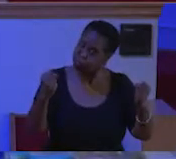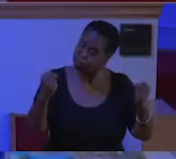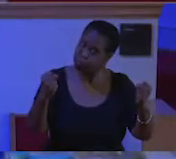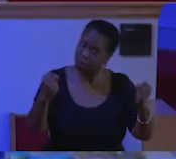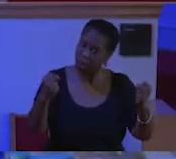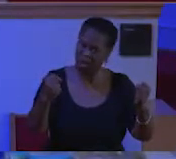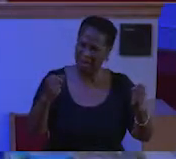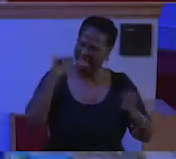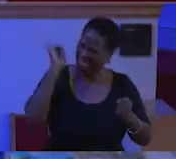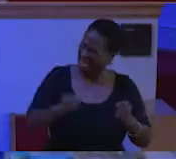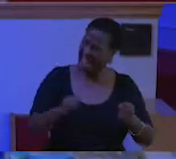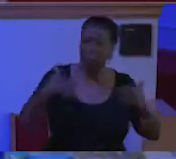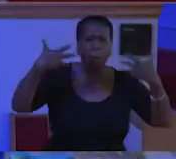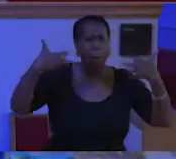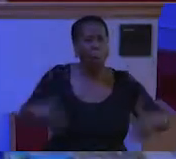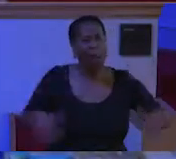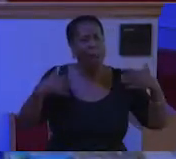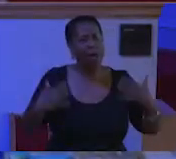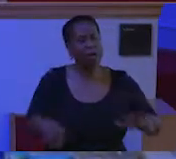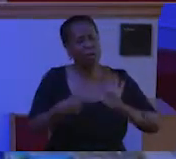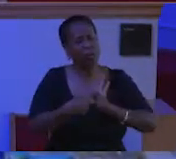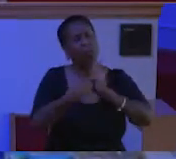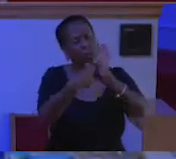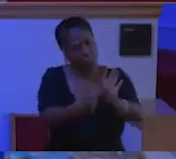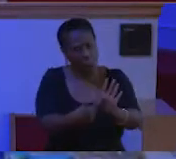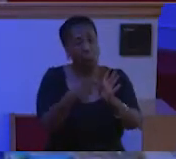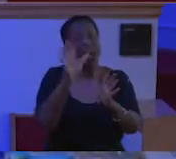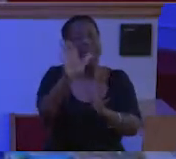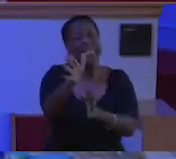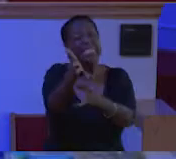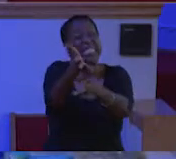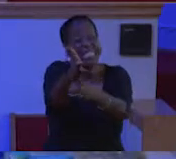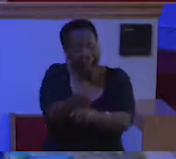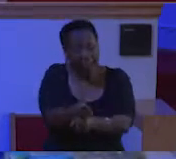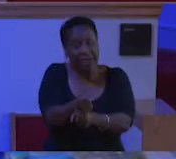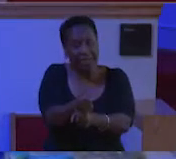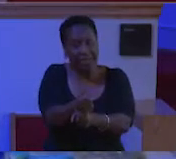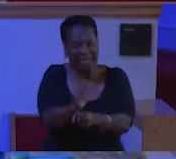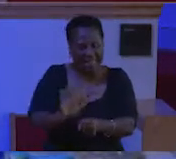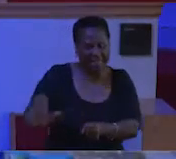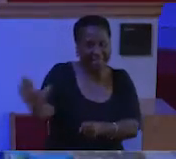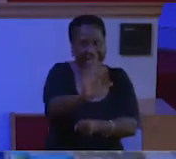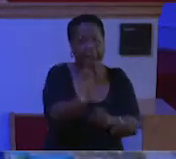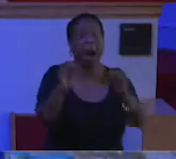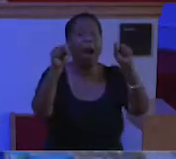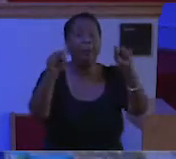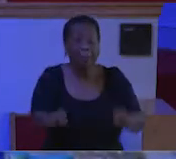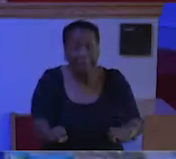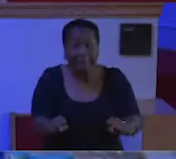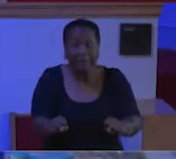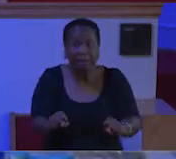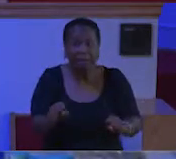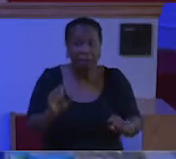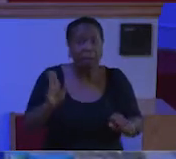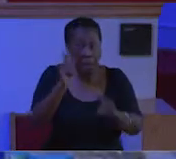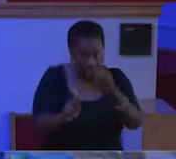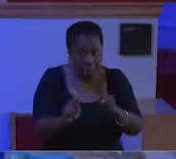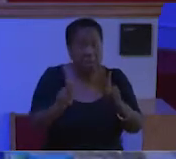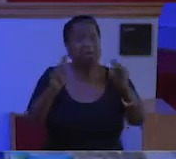remarkable declaration of his confidence in the ability of people to